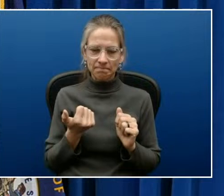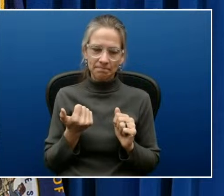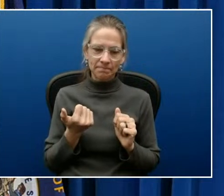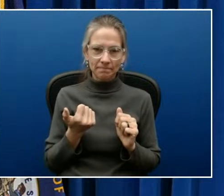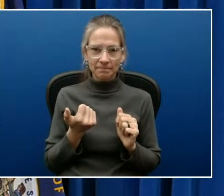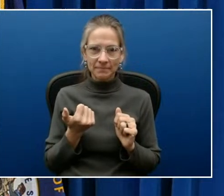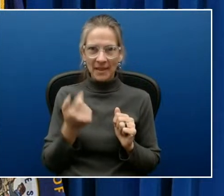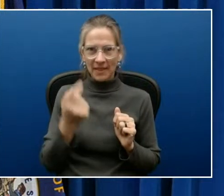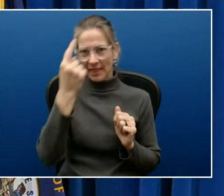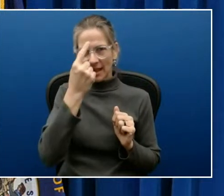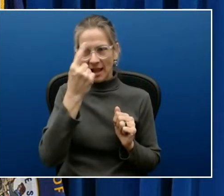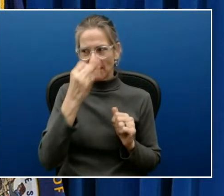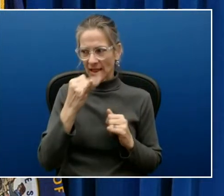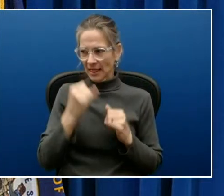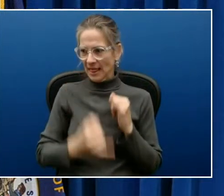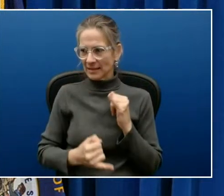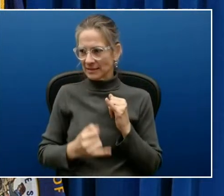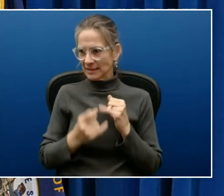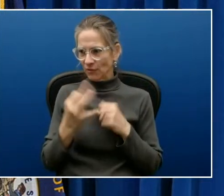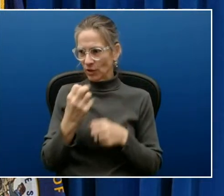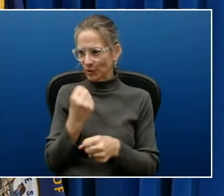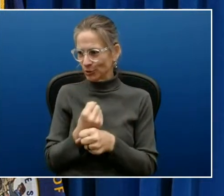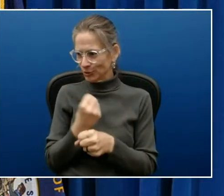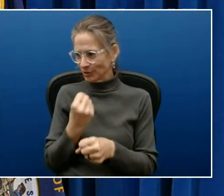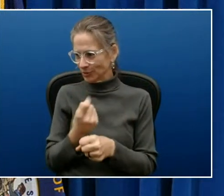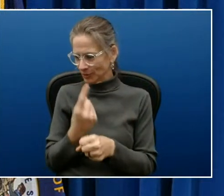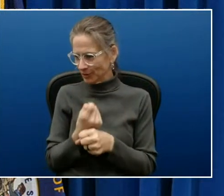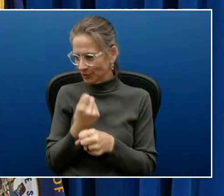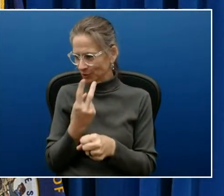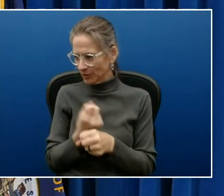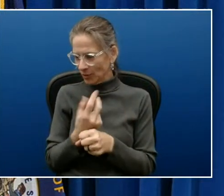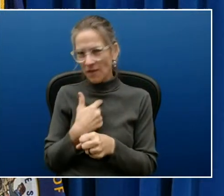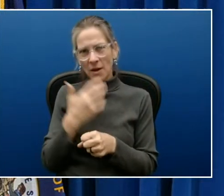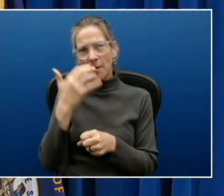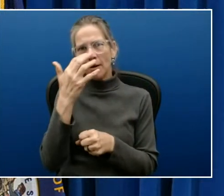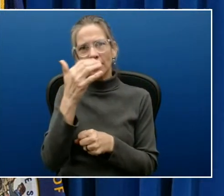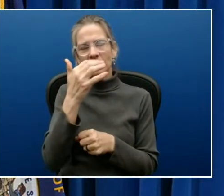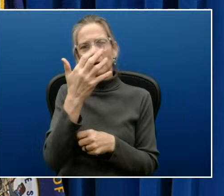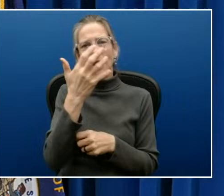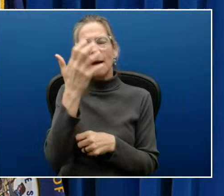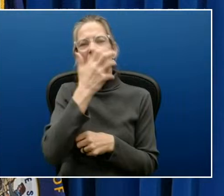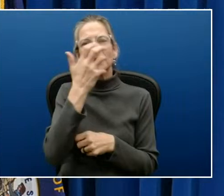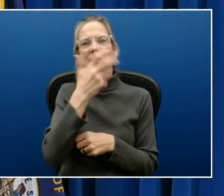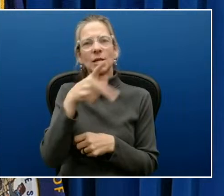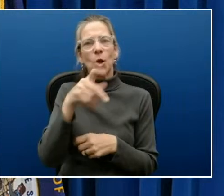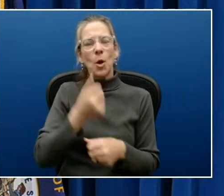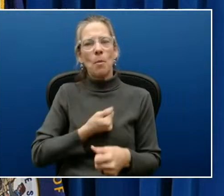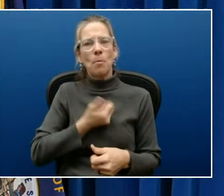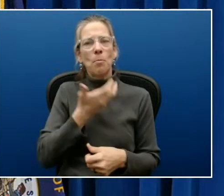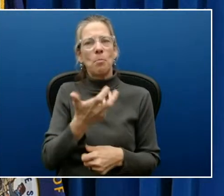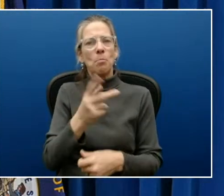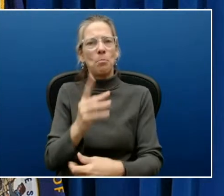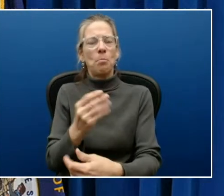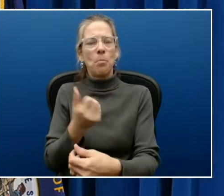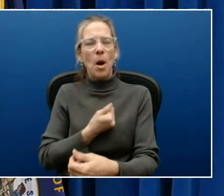thinking about these last couple of years, because we have had an amazing Poet Laureate in Silas House these last couple of